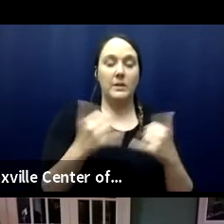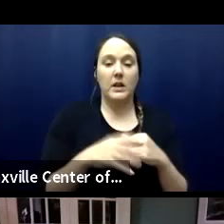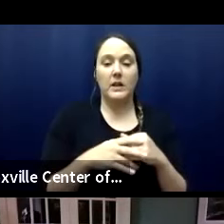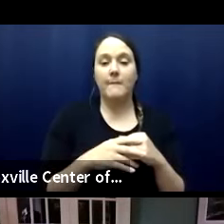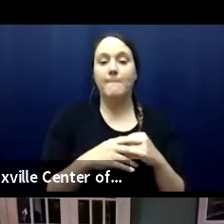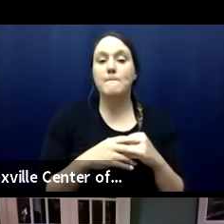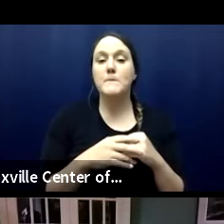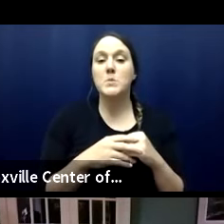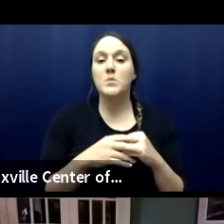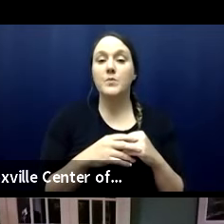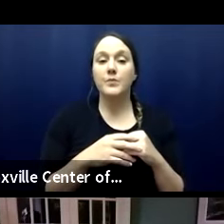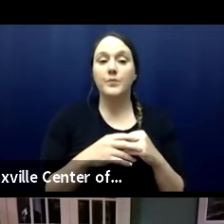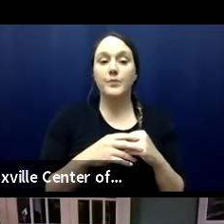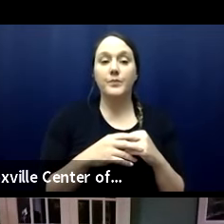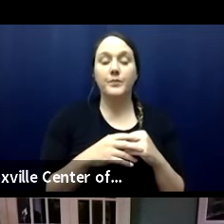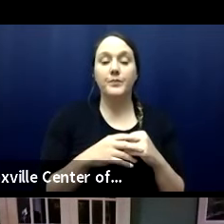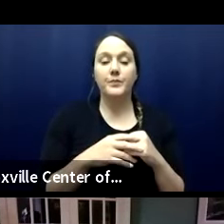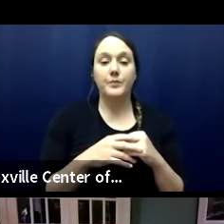Dr. Jacobs. Mayor.